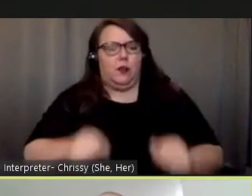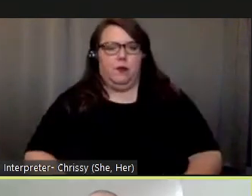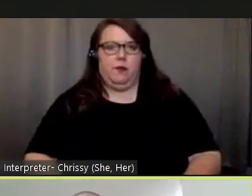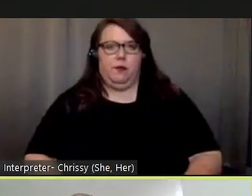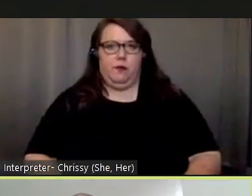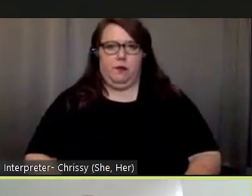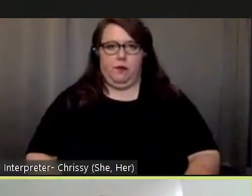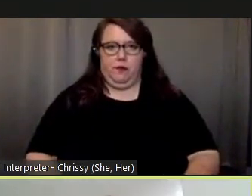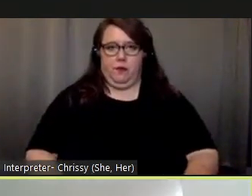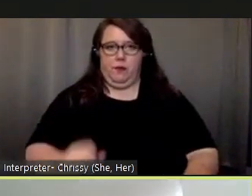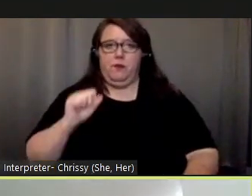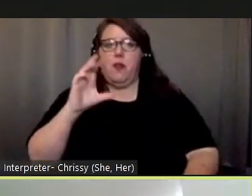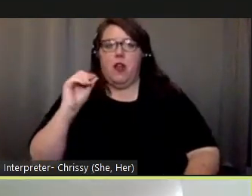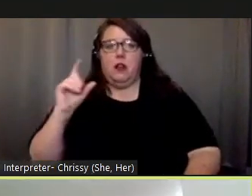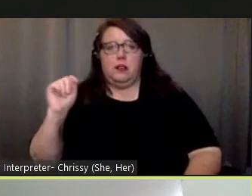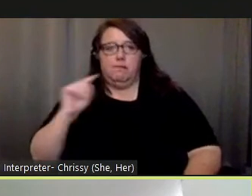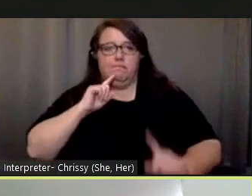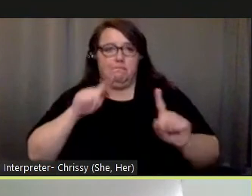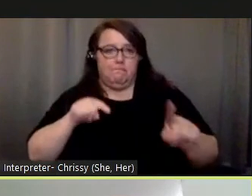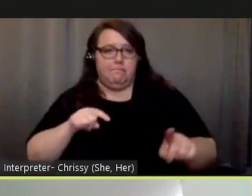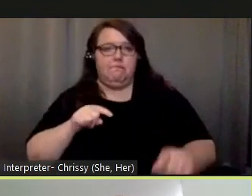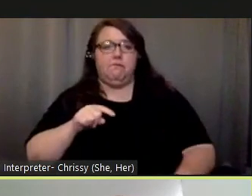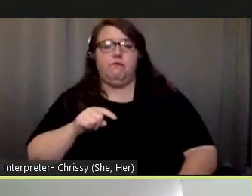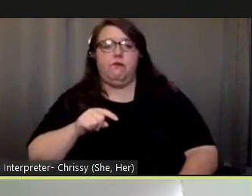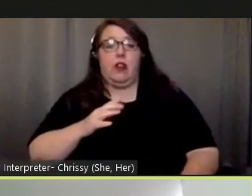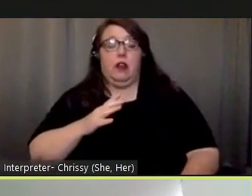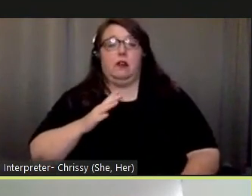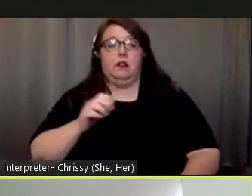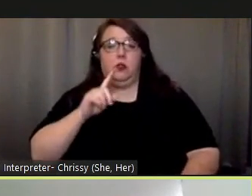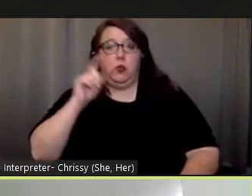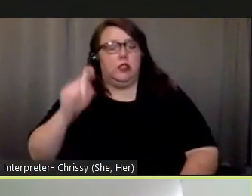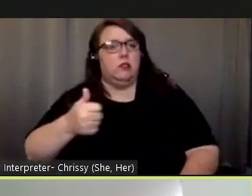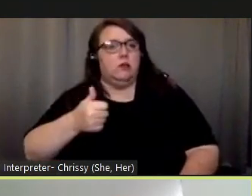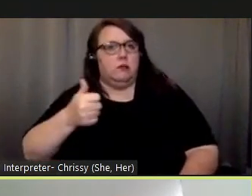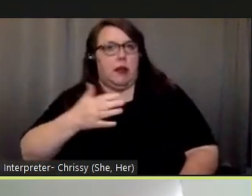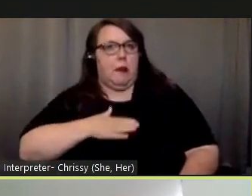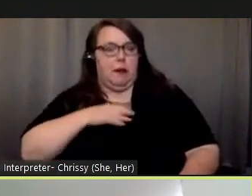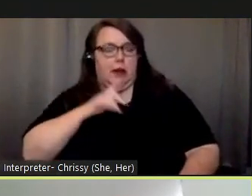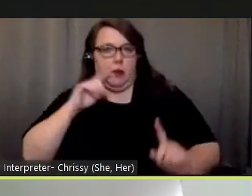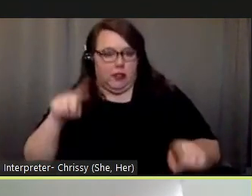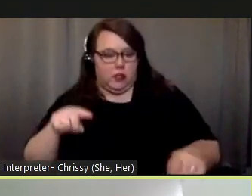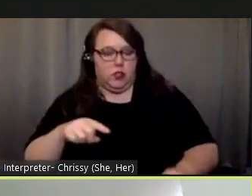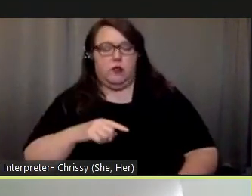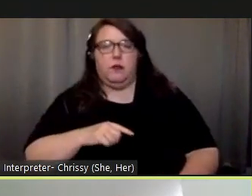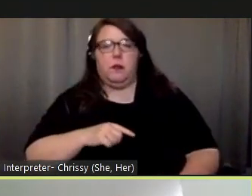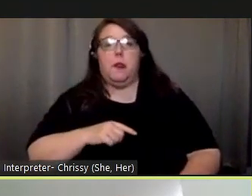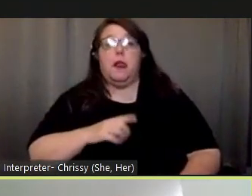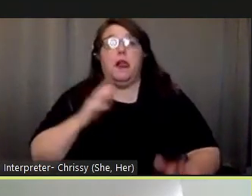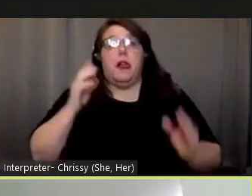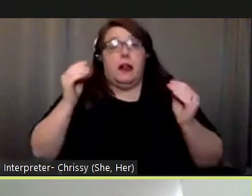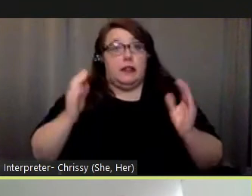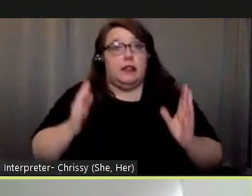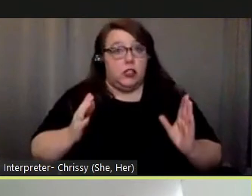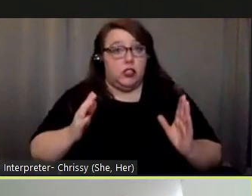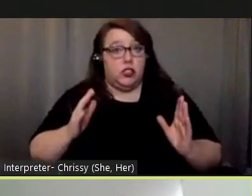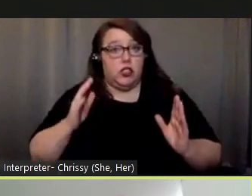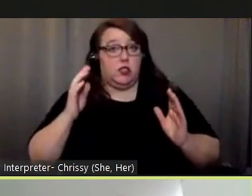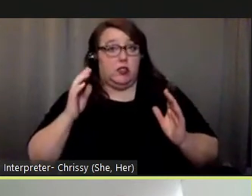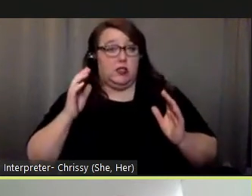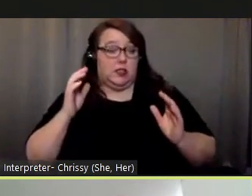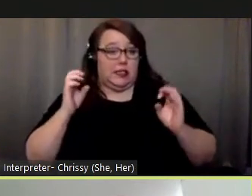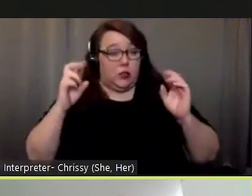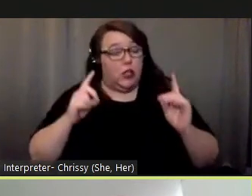Yeah, I'm happy to take that question. And I think, to start with, we really want to encourage, our teachers and other educators to